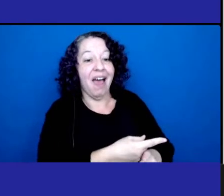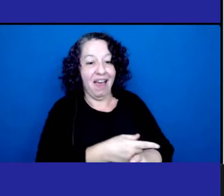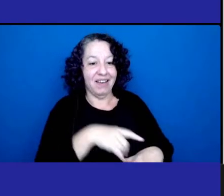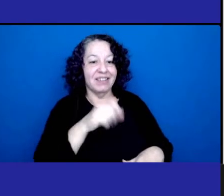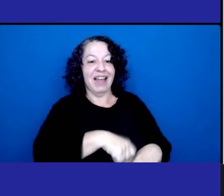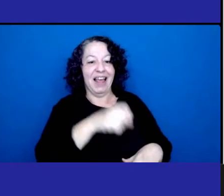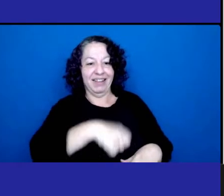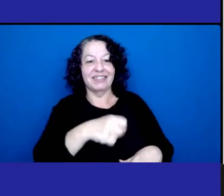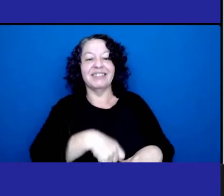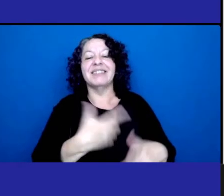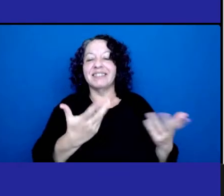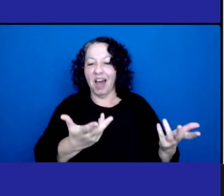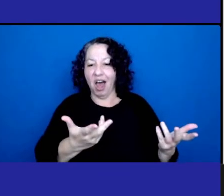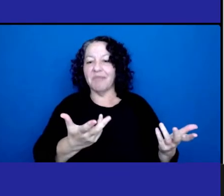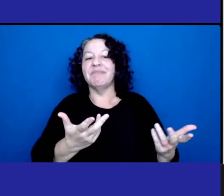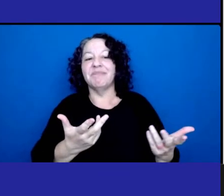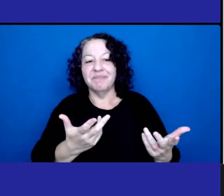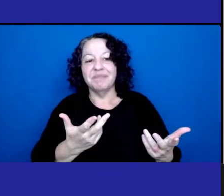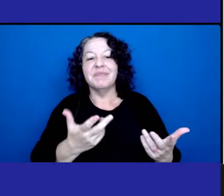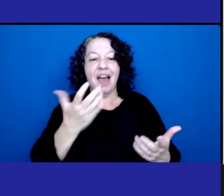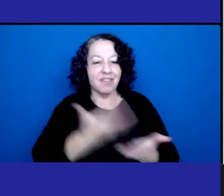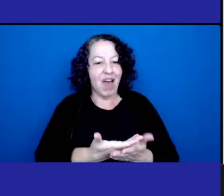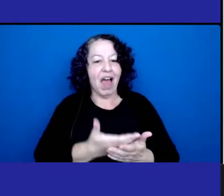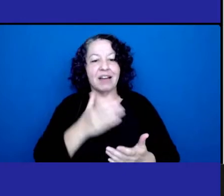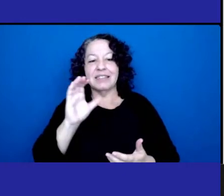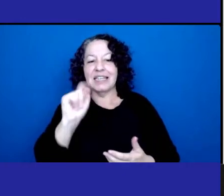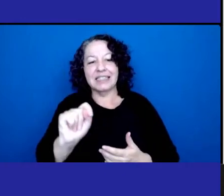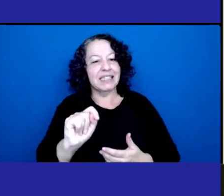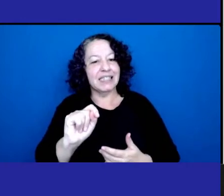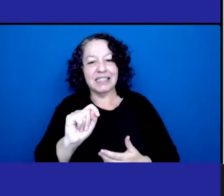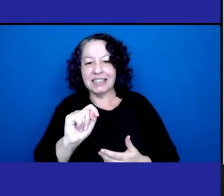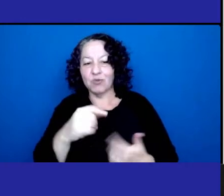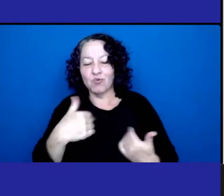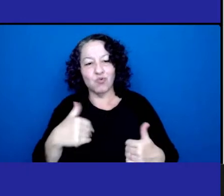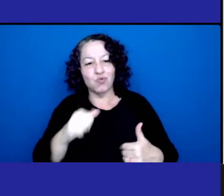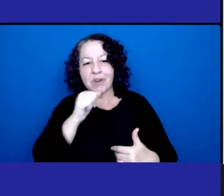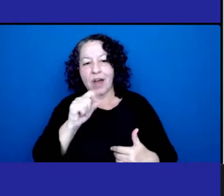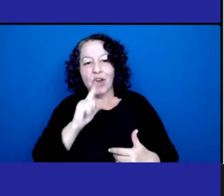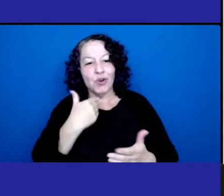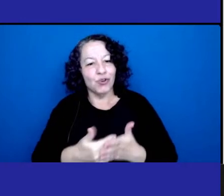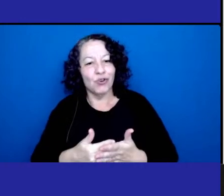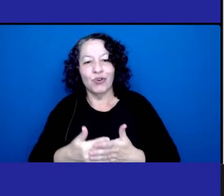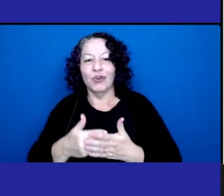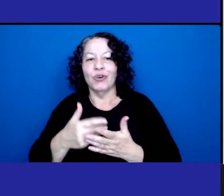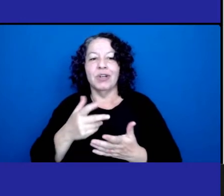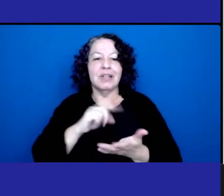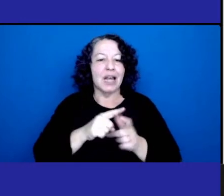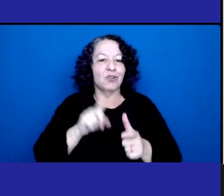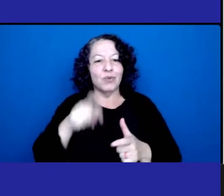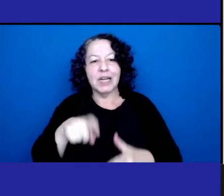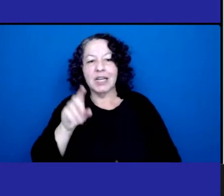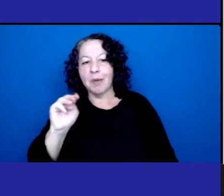of the fact that CT not very good. Right. So then you have to go MR,